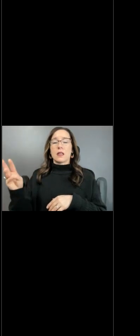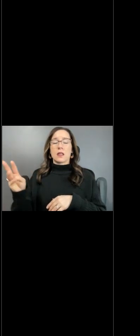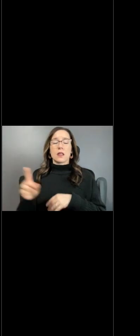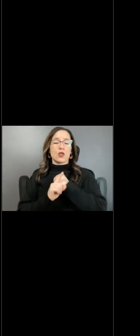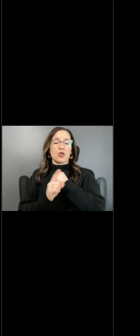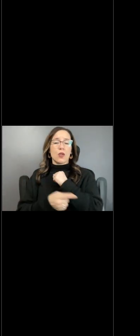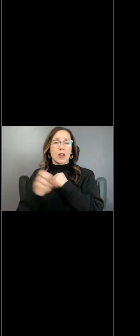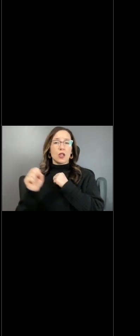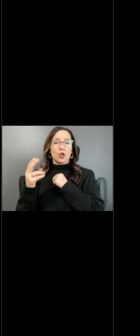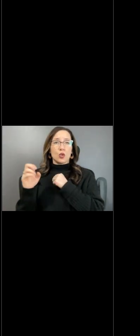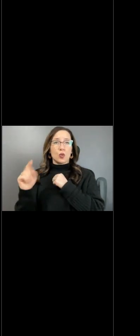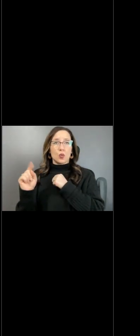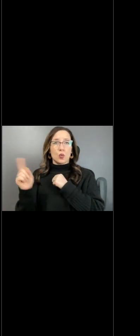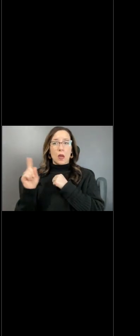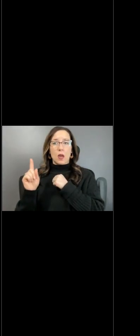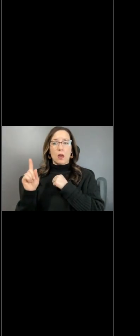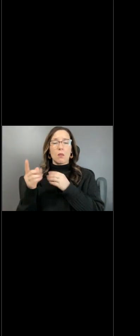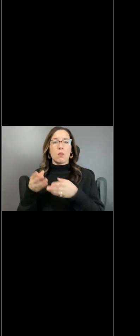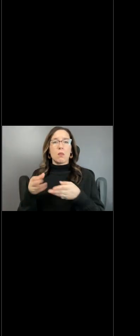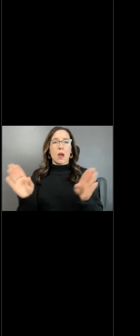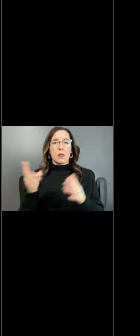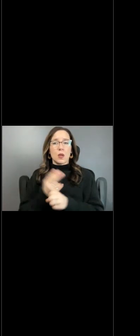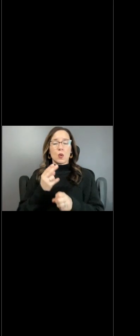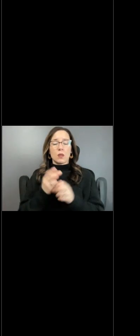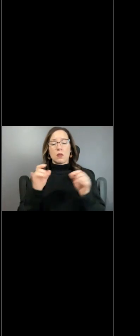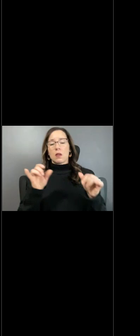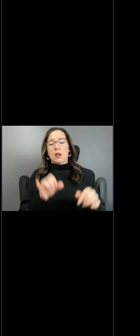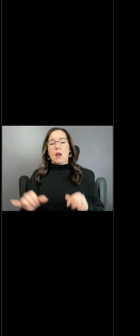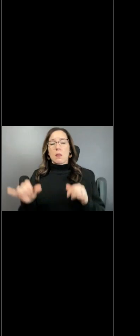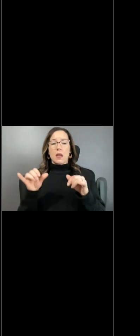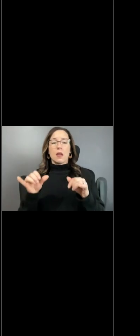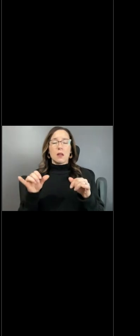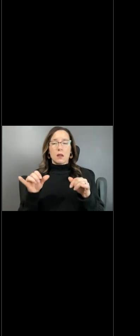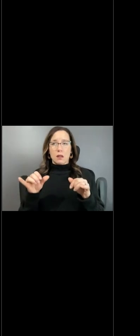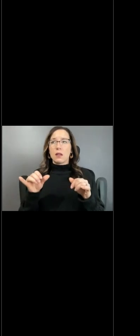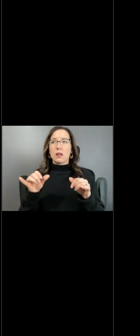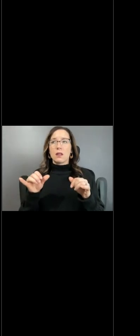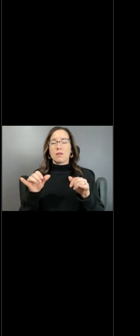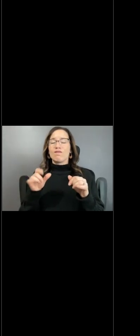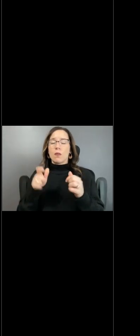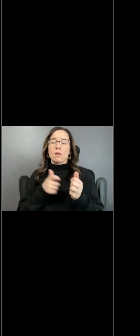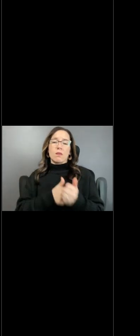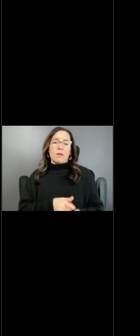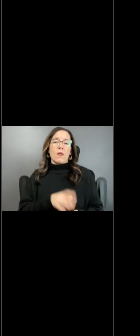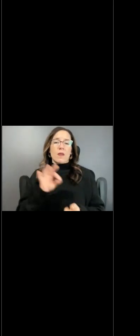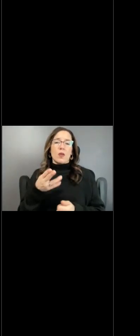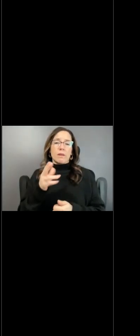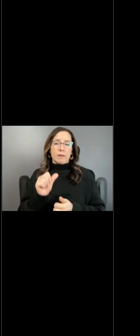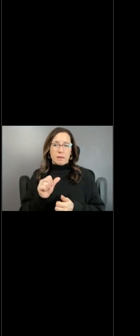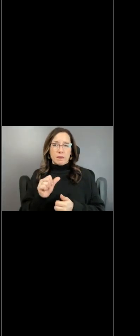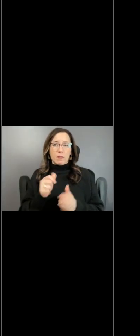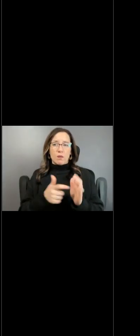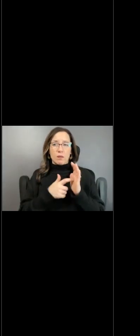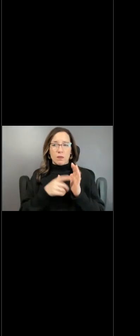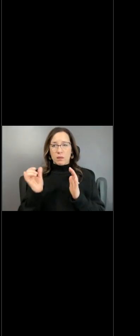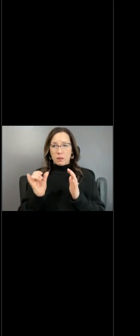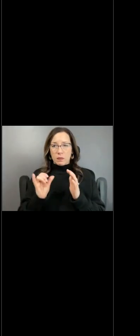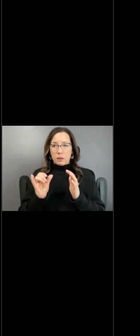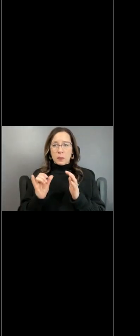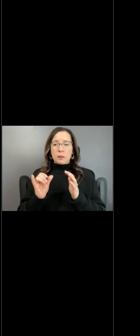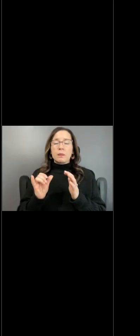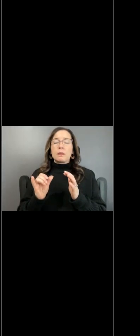is located in a public use and common use space that is subject to the Fair Housing Act requirement 2. As such,